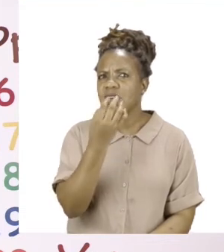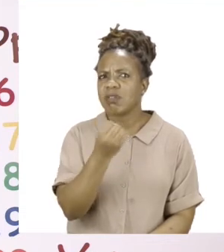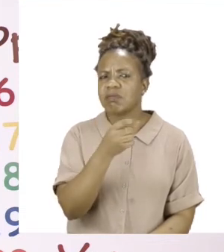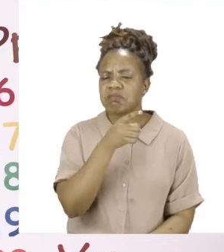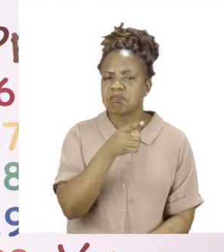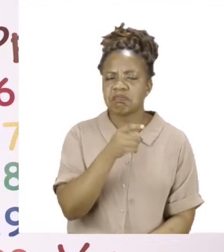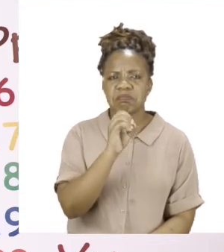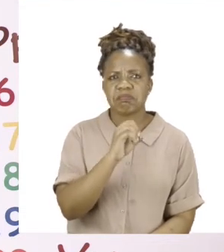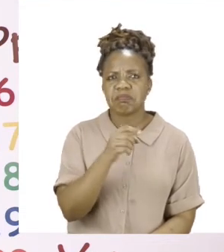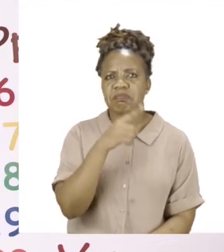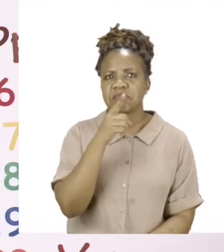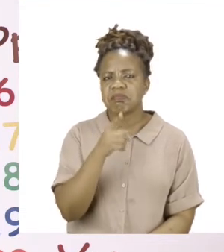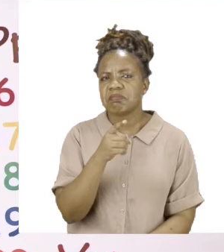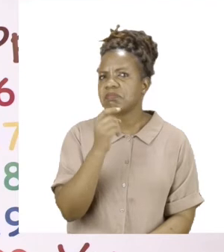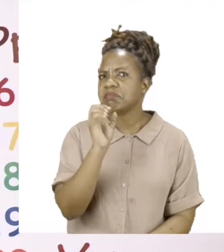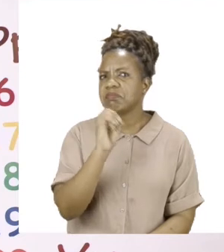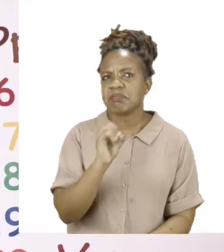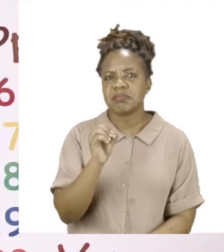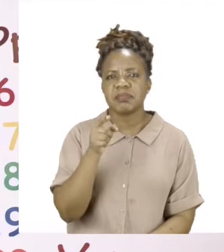No, no,